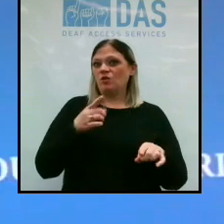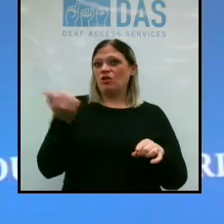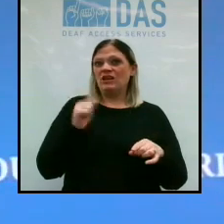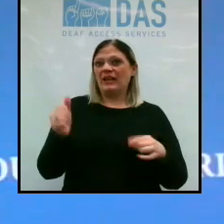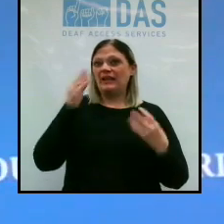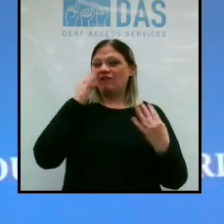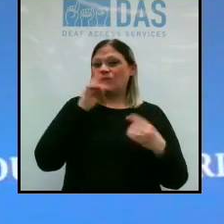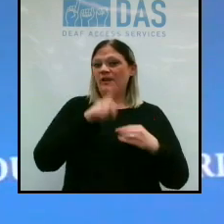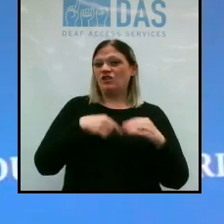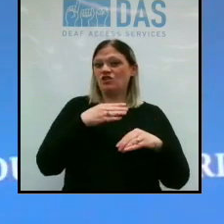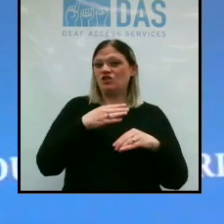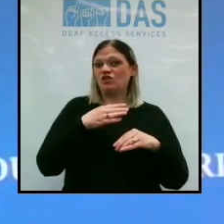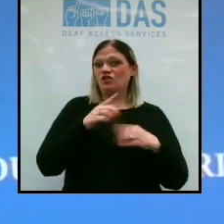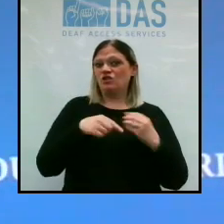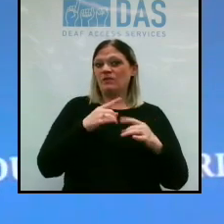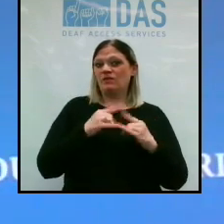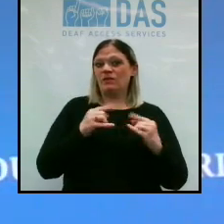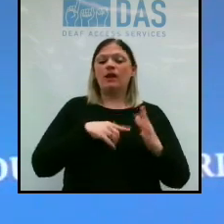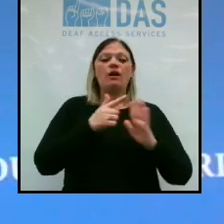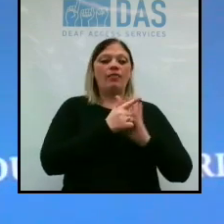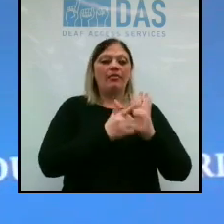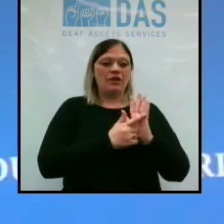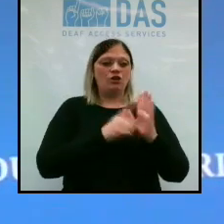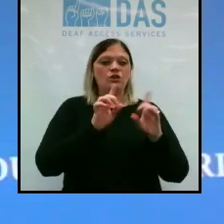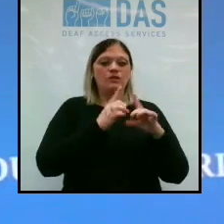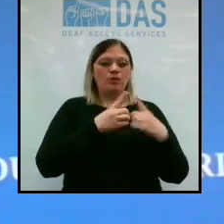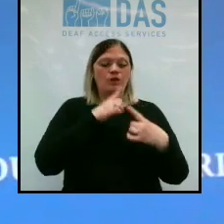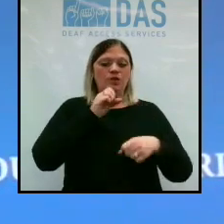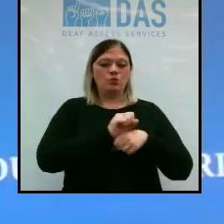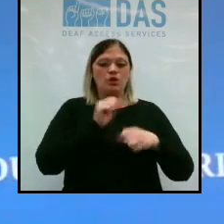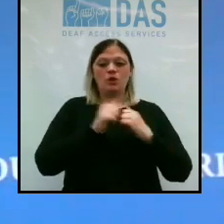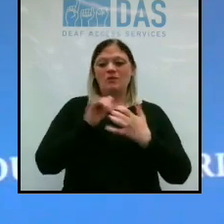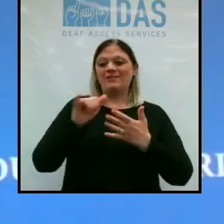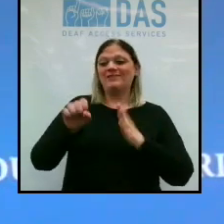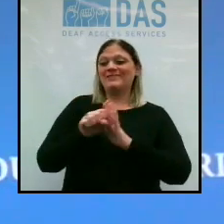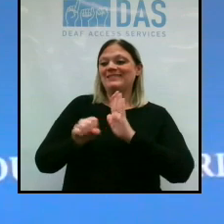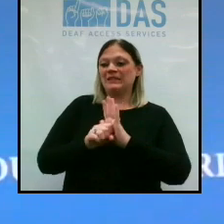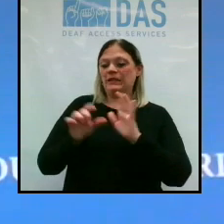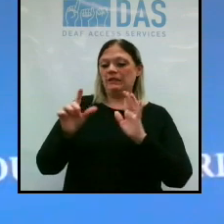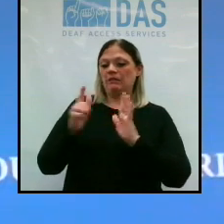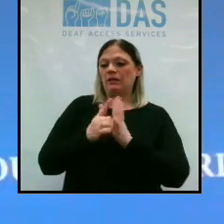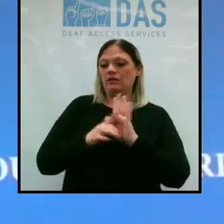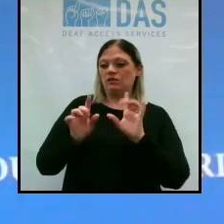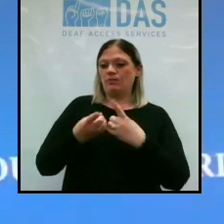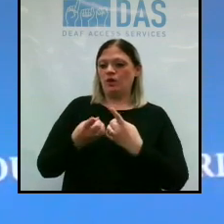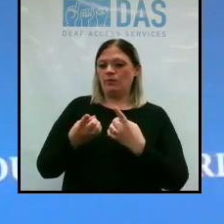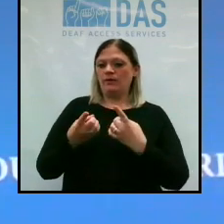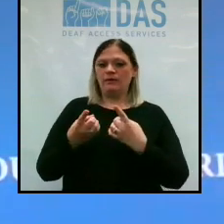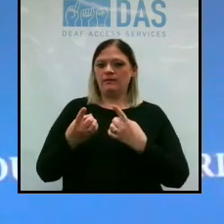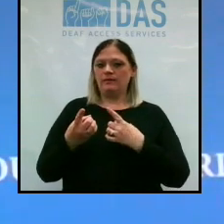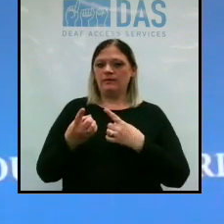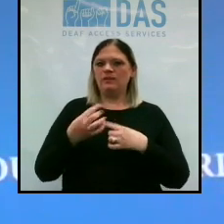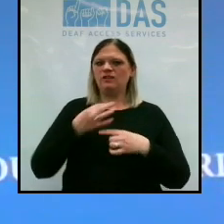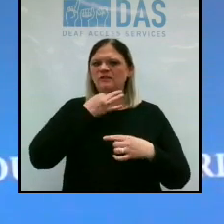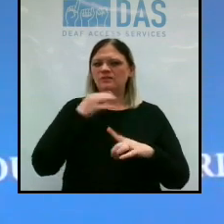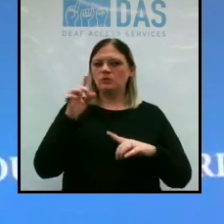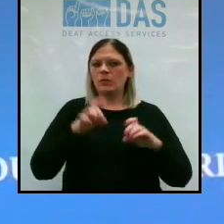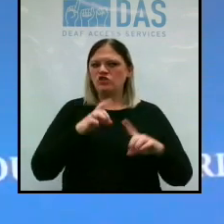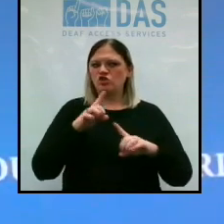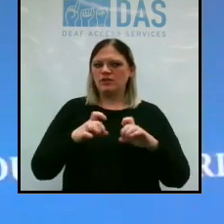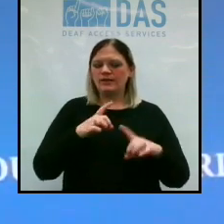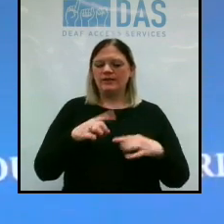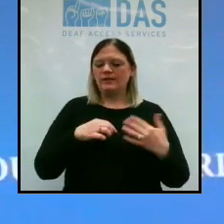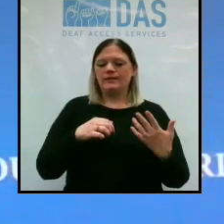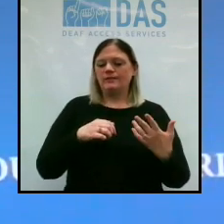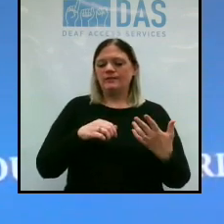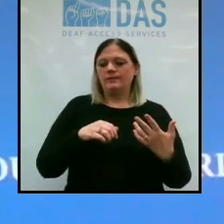update on that? Our legal department is working with the state's legal department. There seems to be some questioning going on. I have